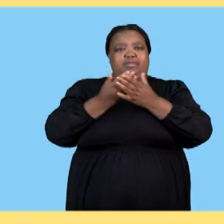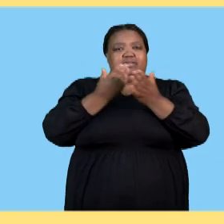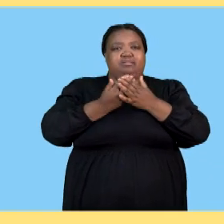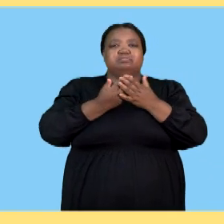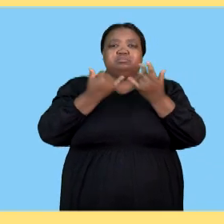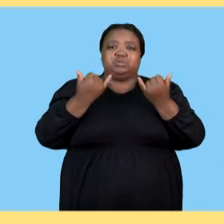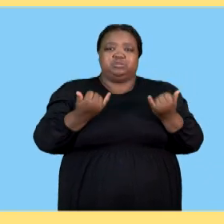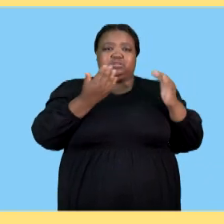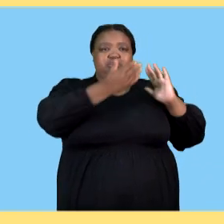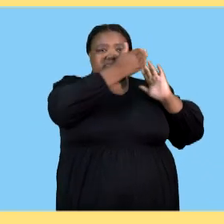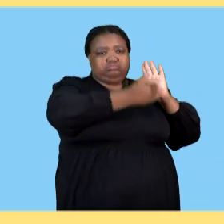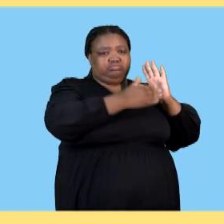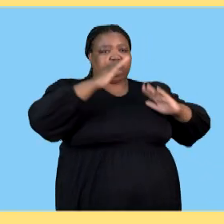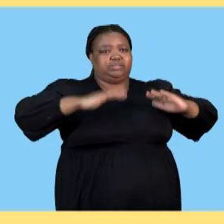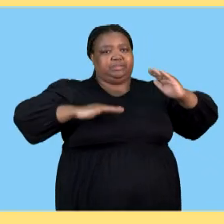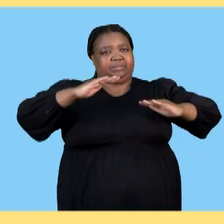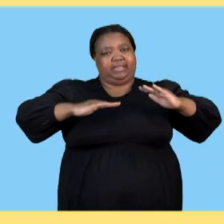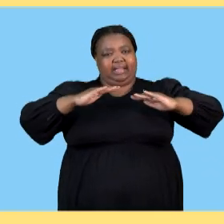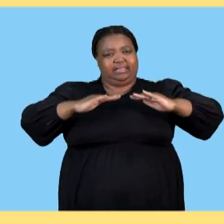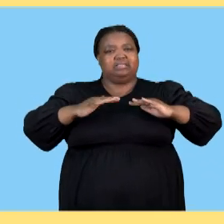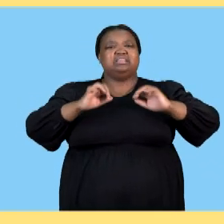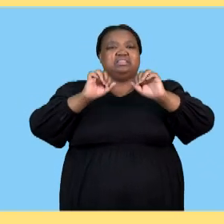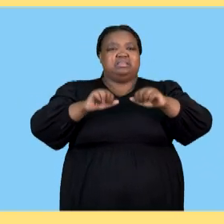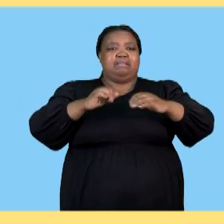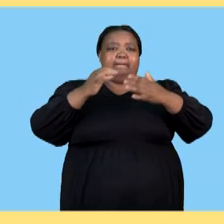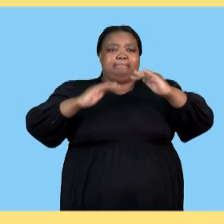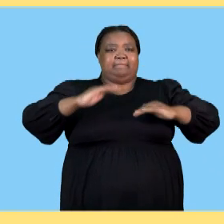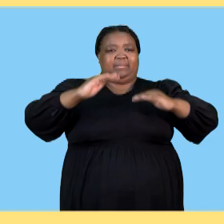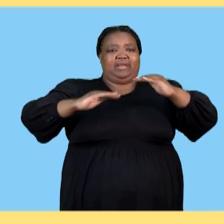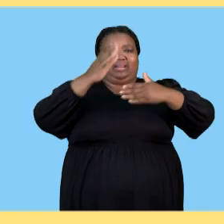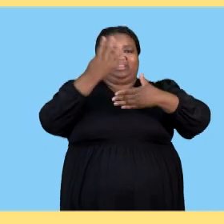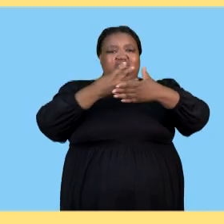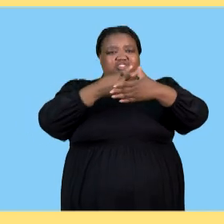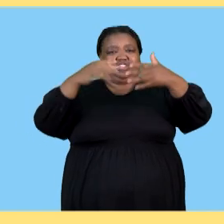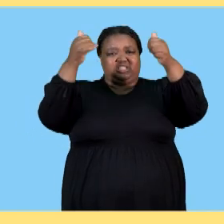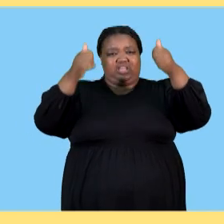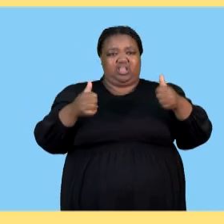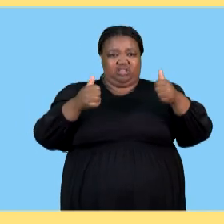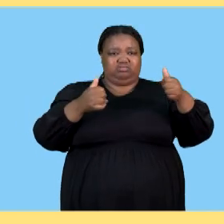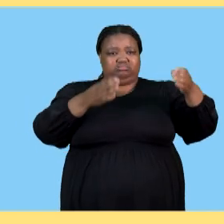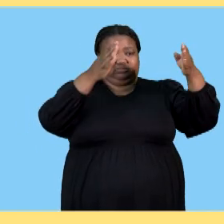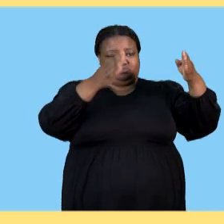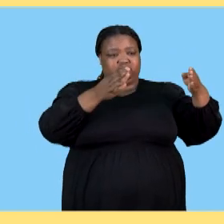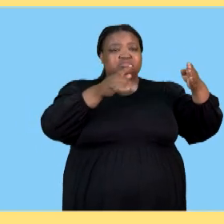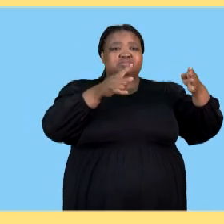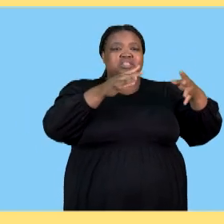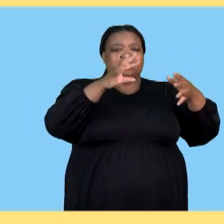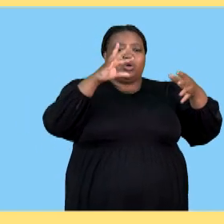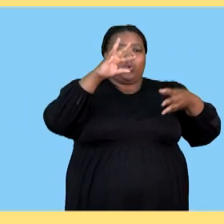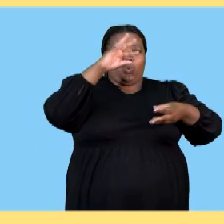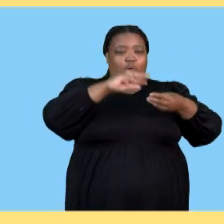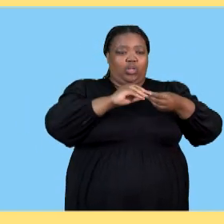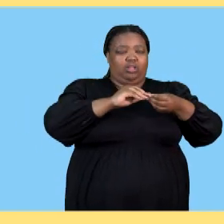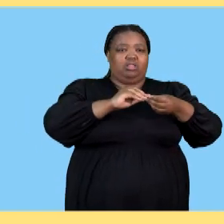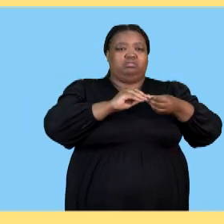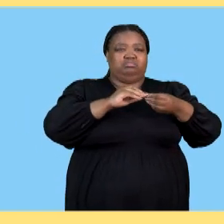Now, from that extract of the trial balance, we are focusing on the balance sheet account section. We will now begin to add